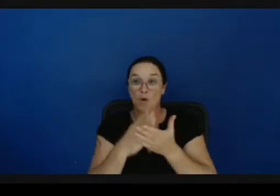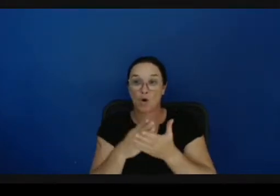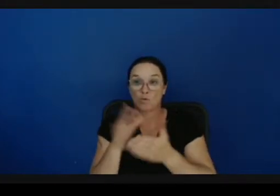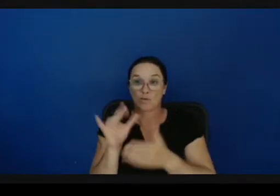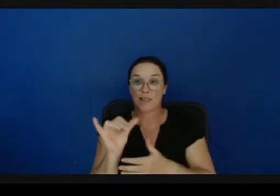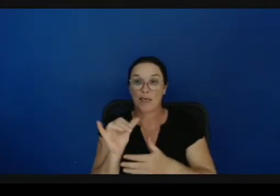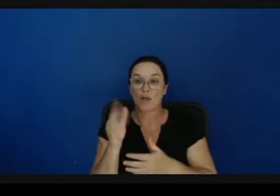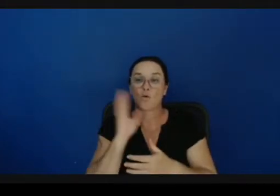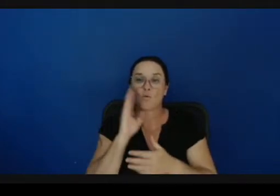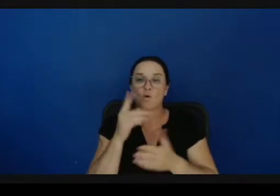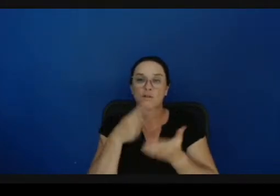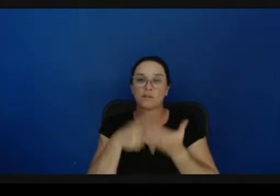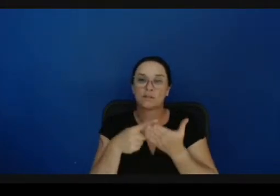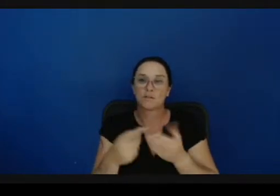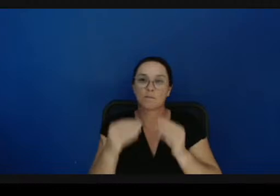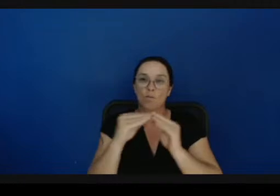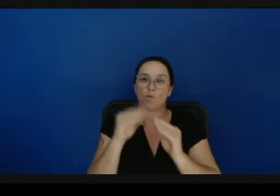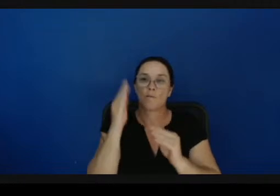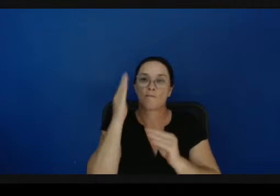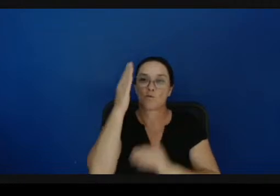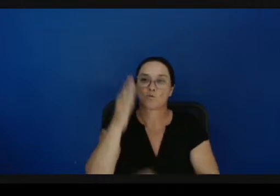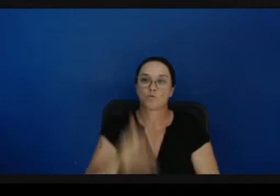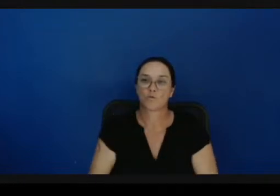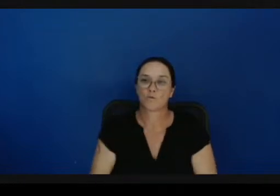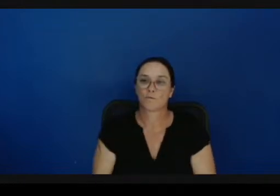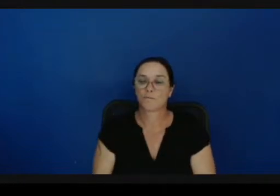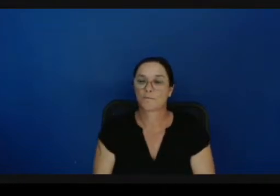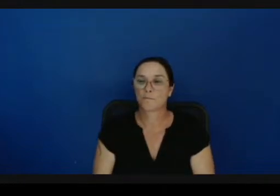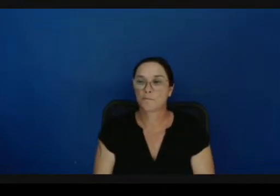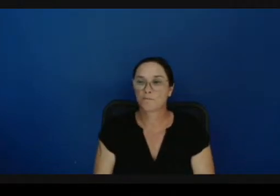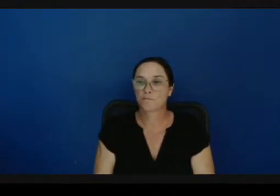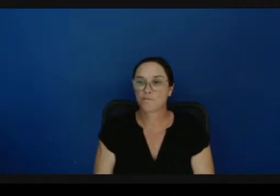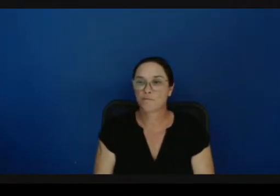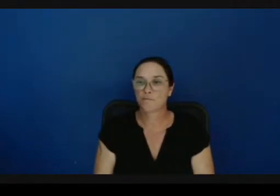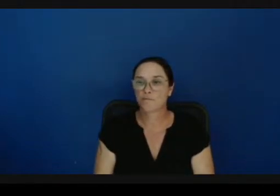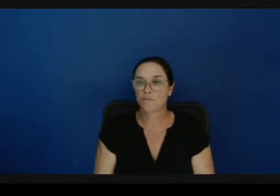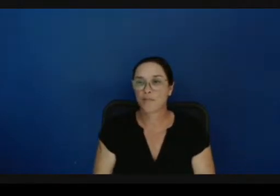about this in the future, but here's how it all ties together